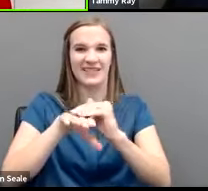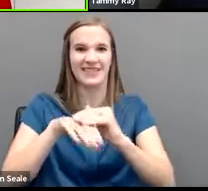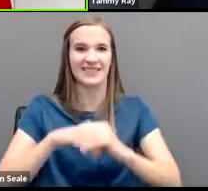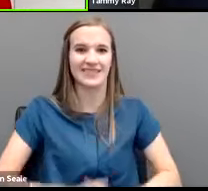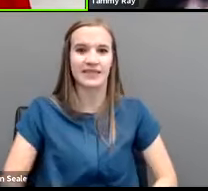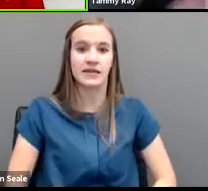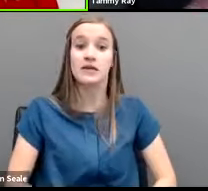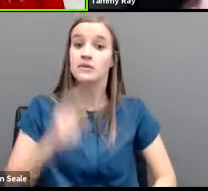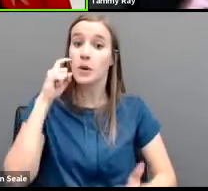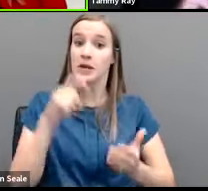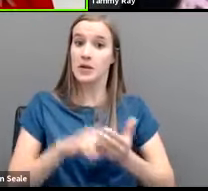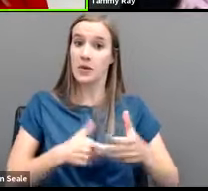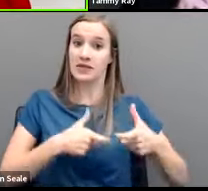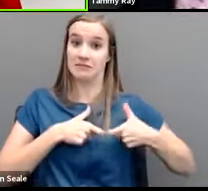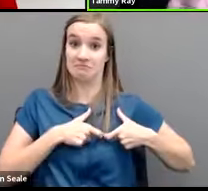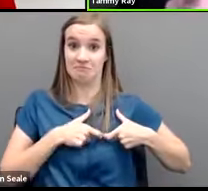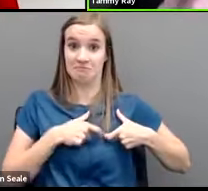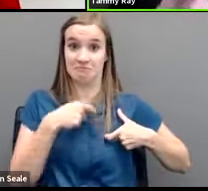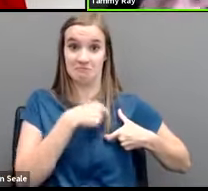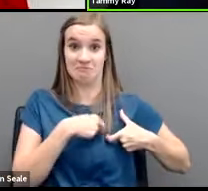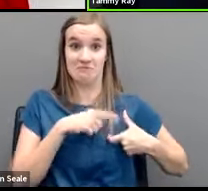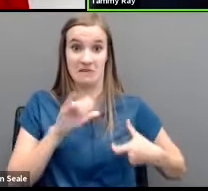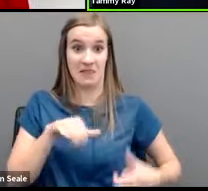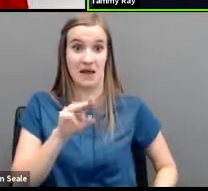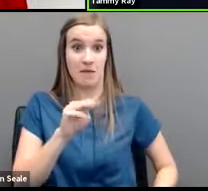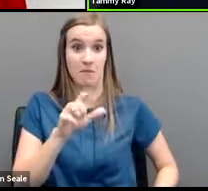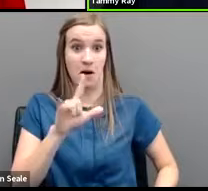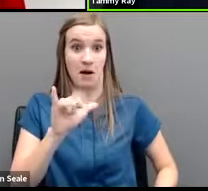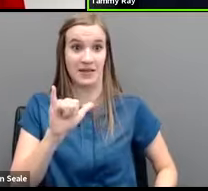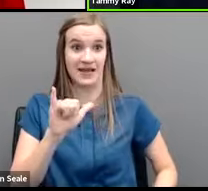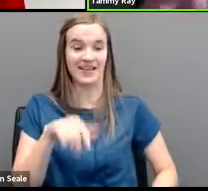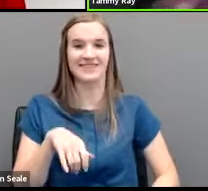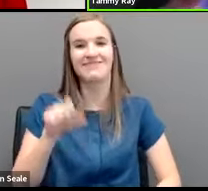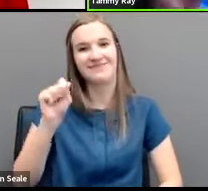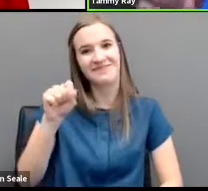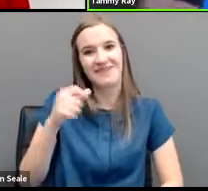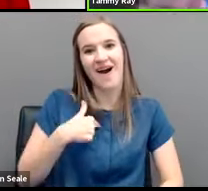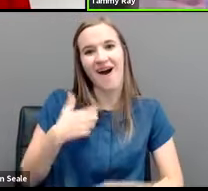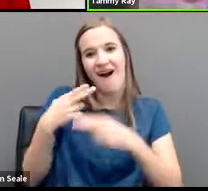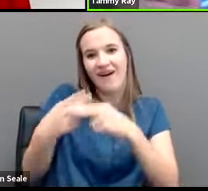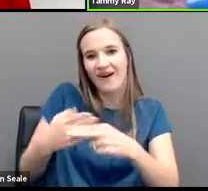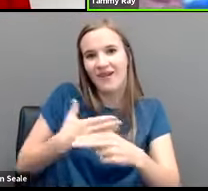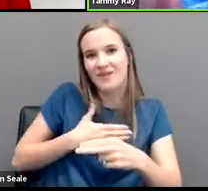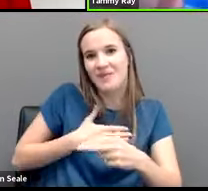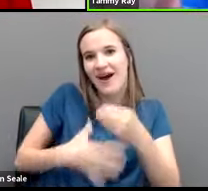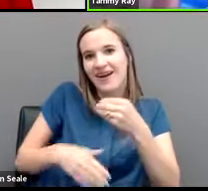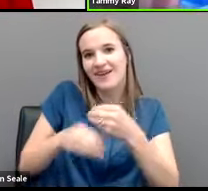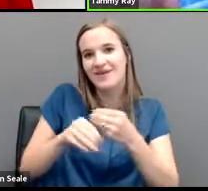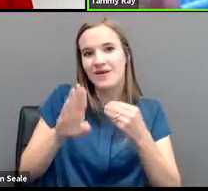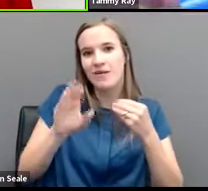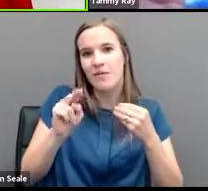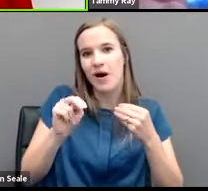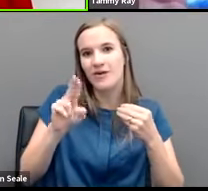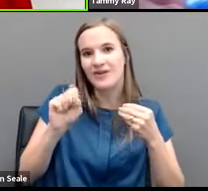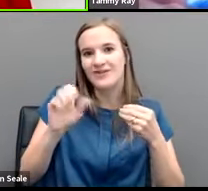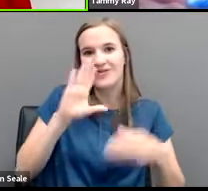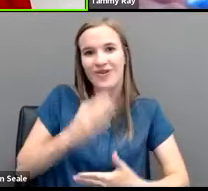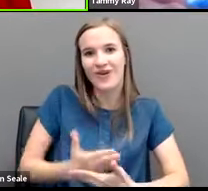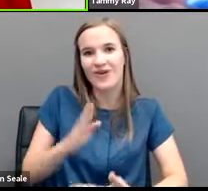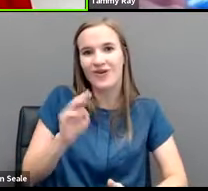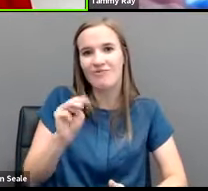that Molly on your shirt? Yeah, that's my bonus daughter, Molly. Let's see if I'll show you another picture of